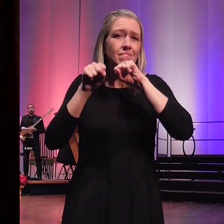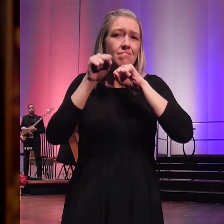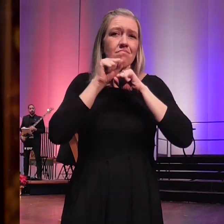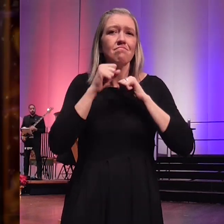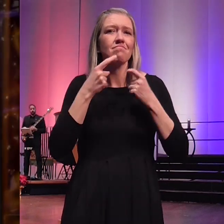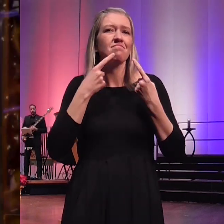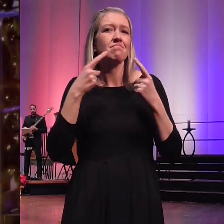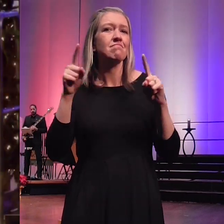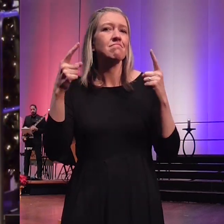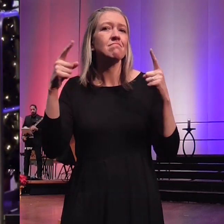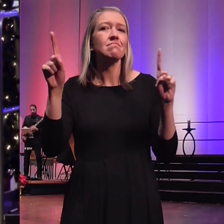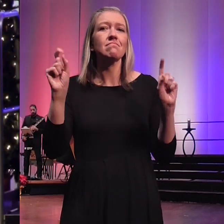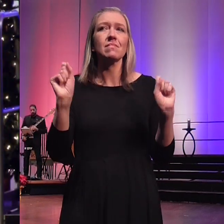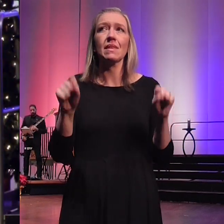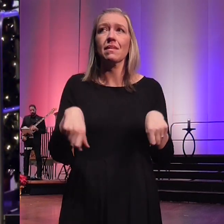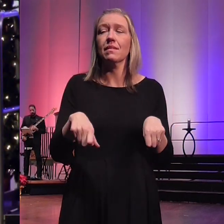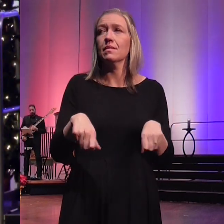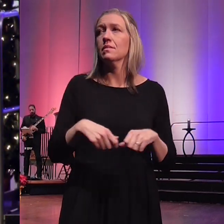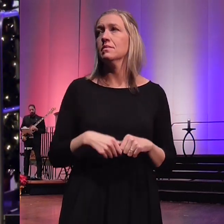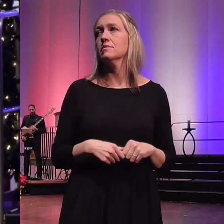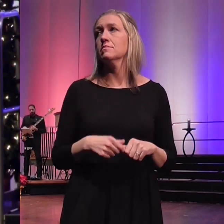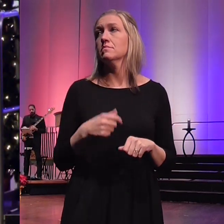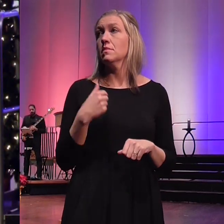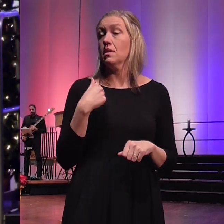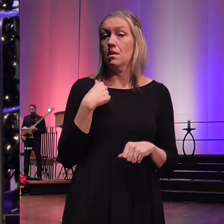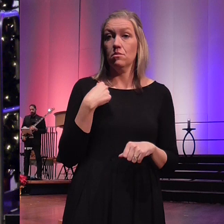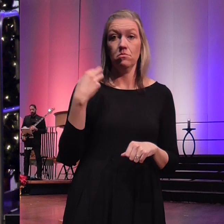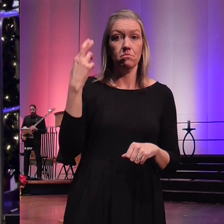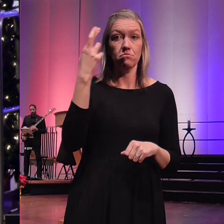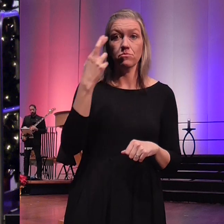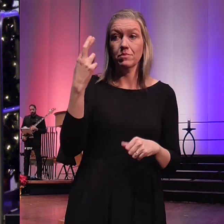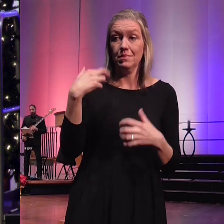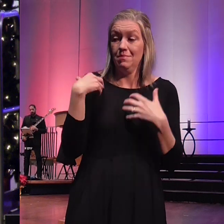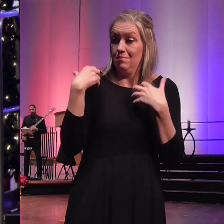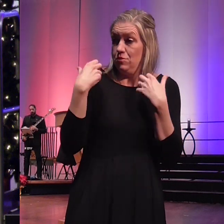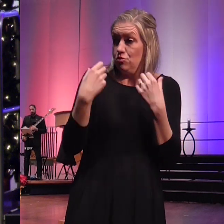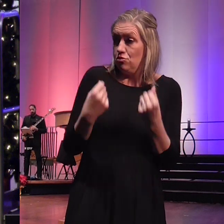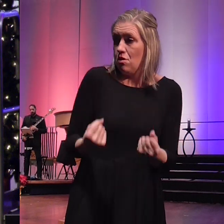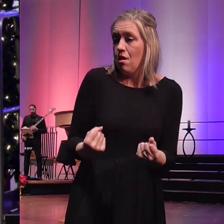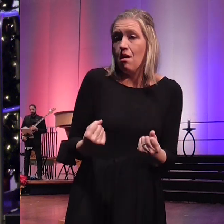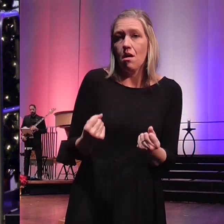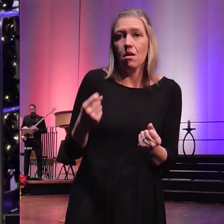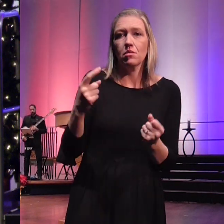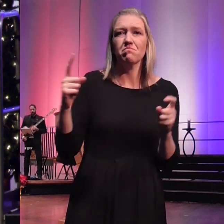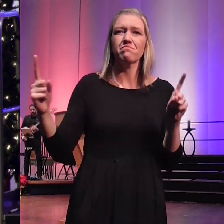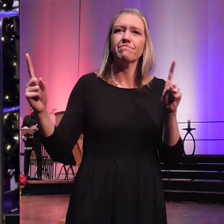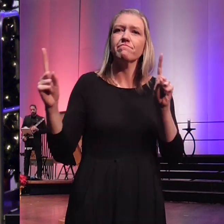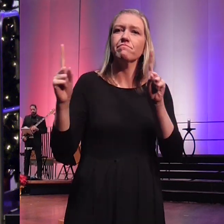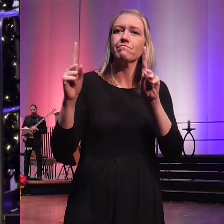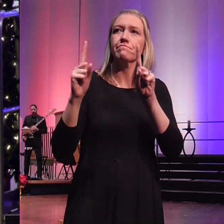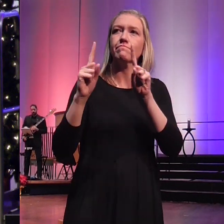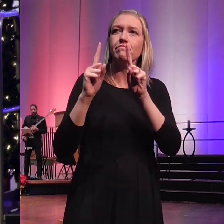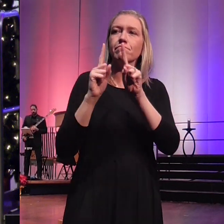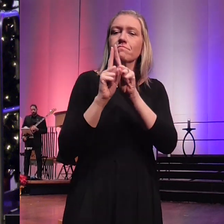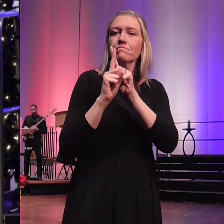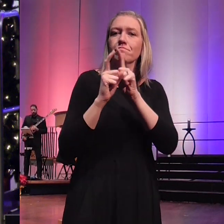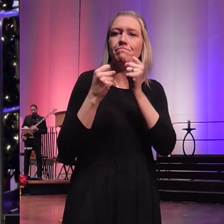seas. I am strong when I am on your